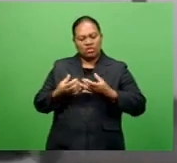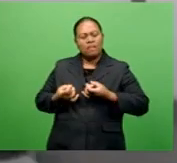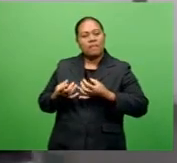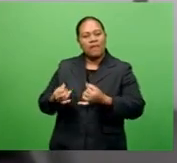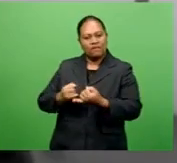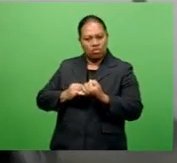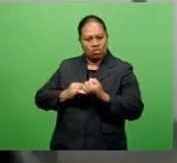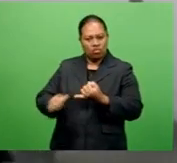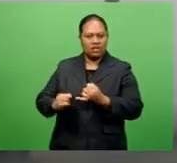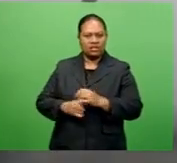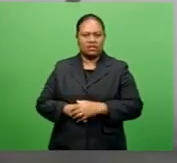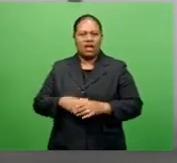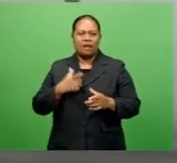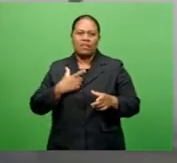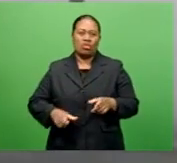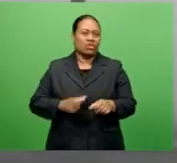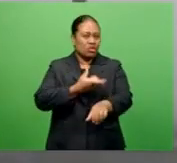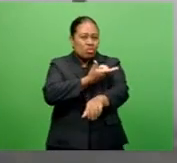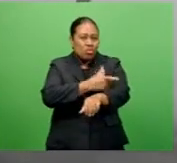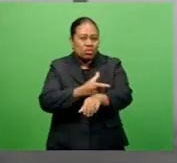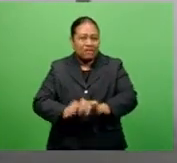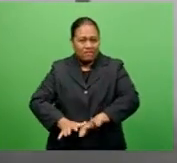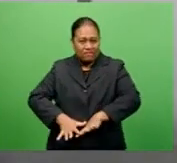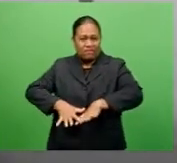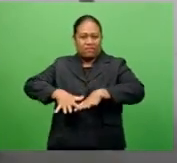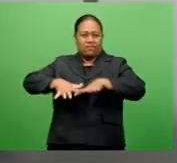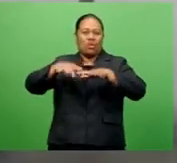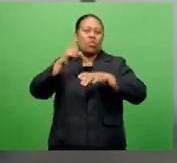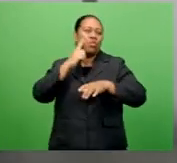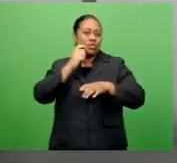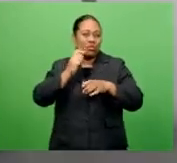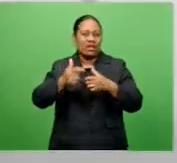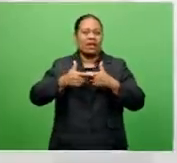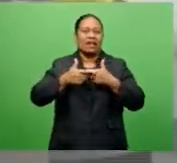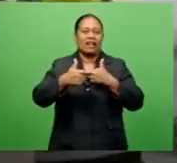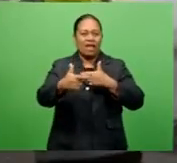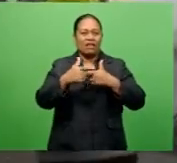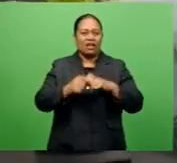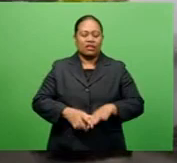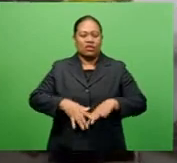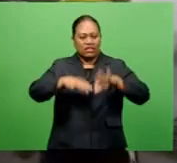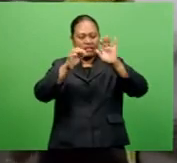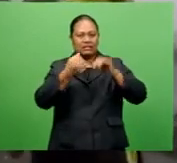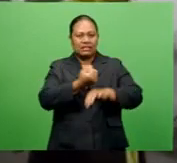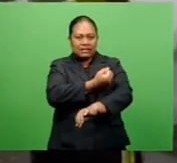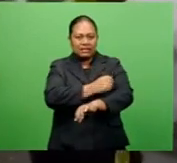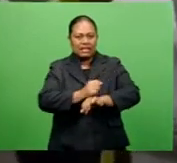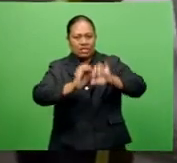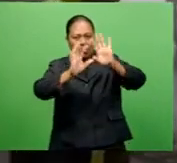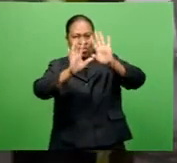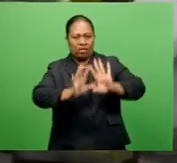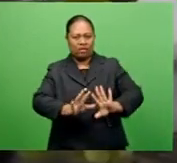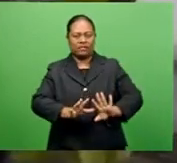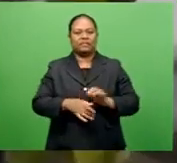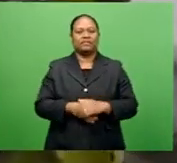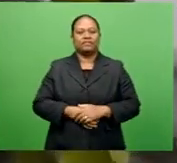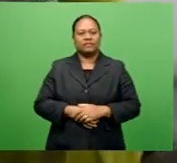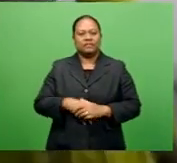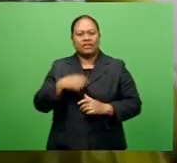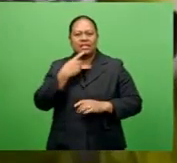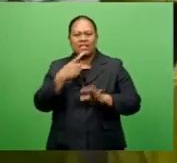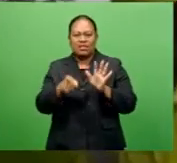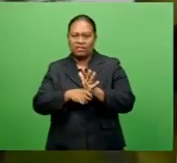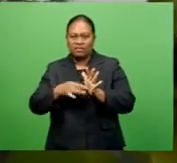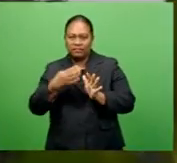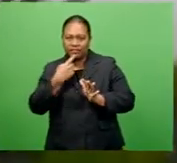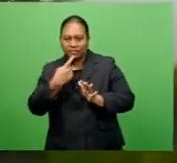the worst, particularly coastal flooding as water levels breached the sea wall. Ringamoto says some